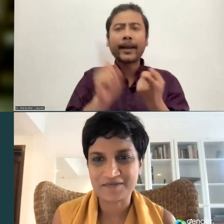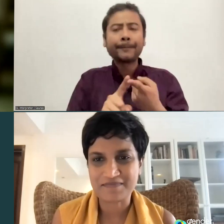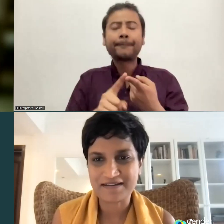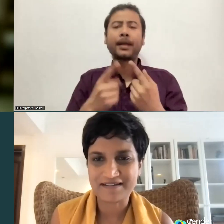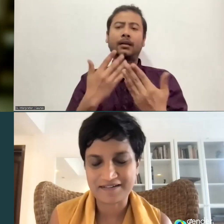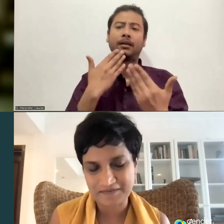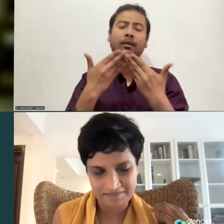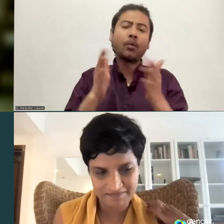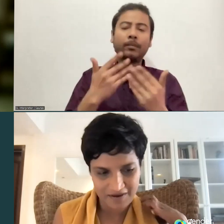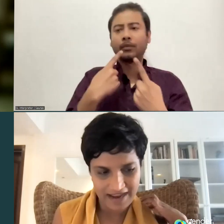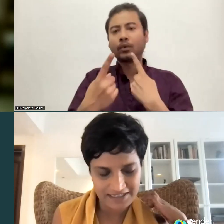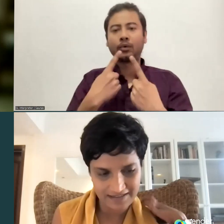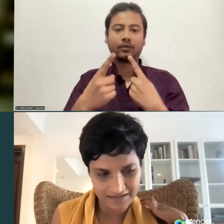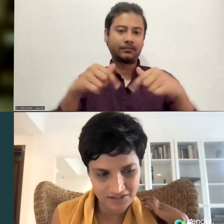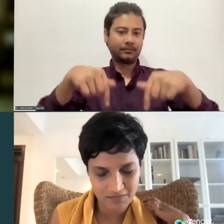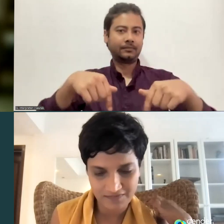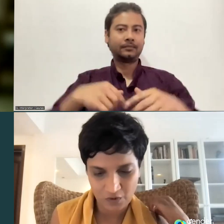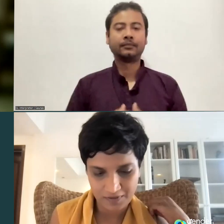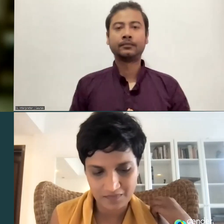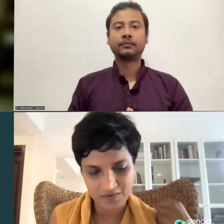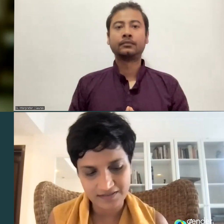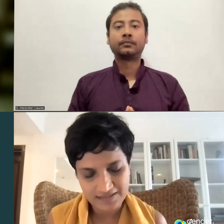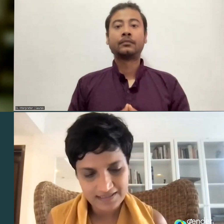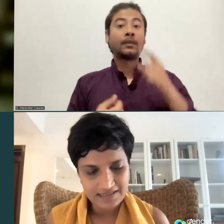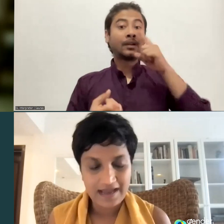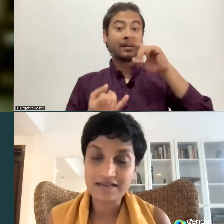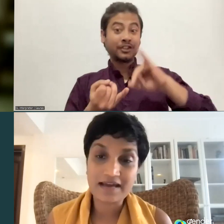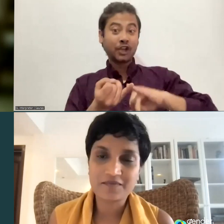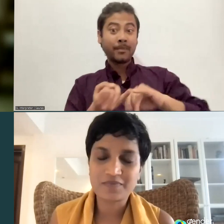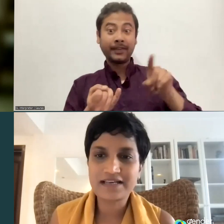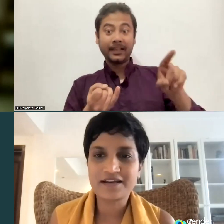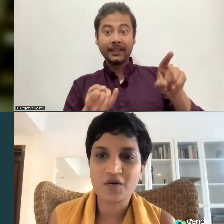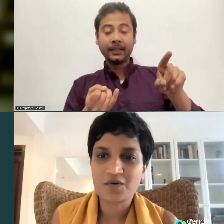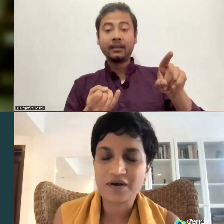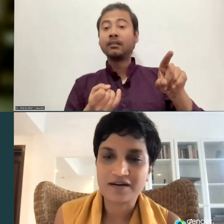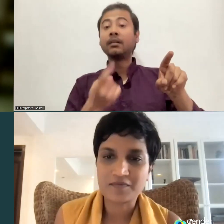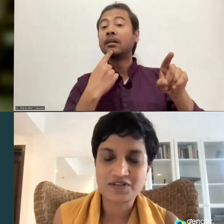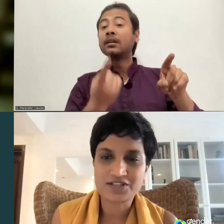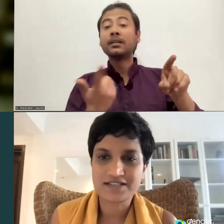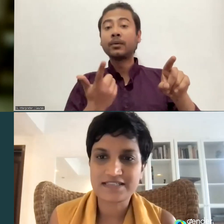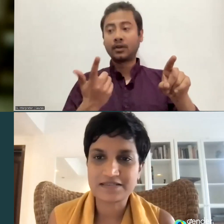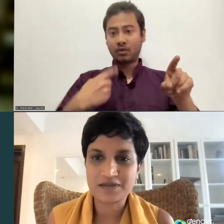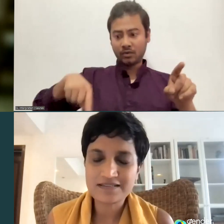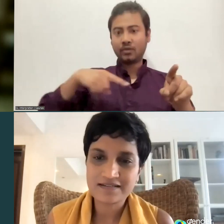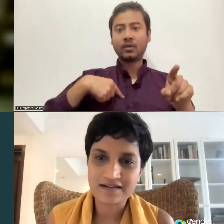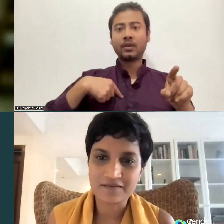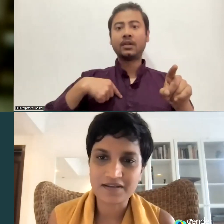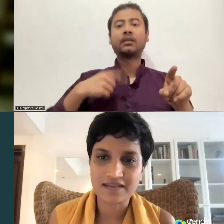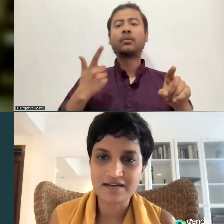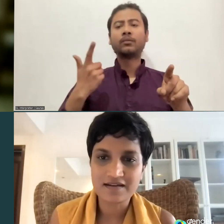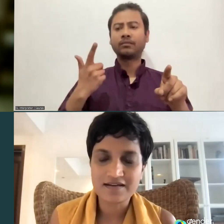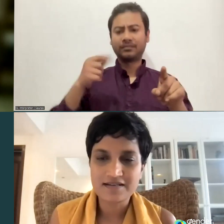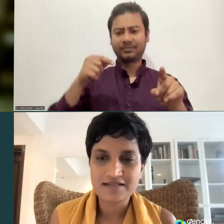of idea that Shambhavi opened up with. I completely echo Sudarshana's sentiment.